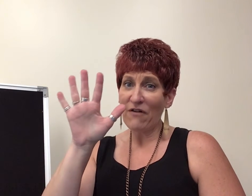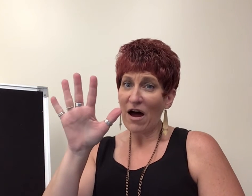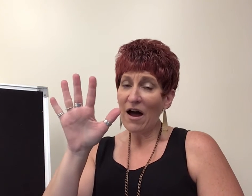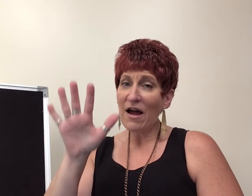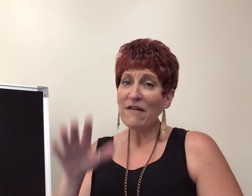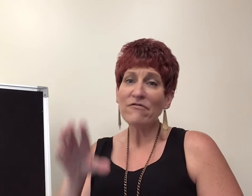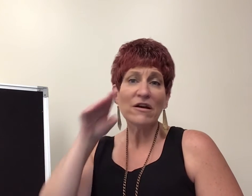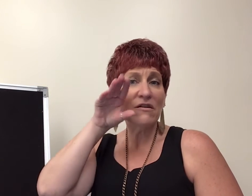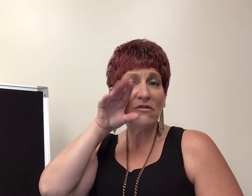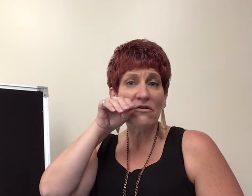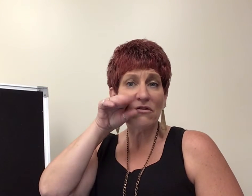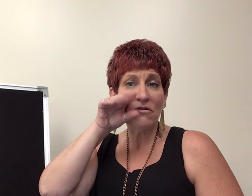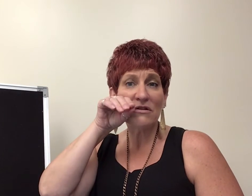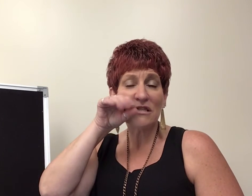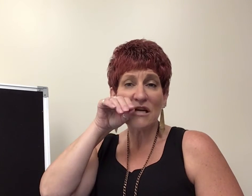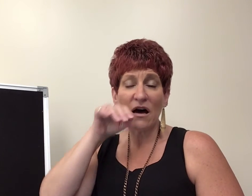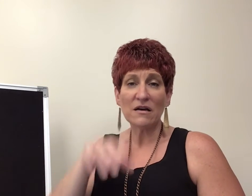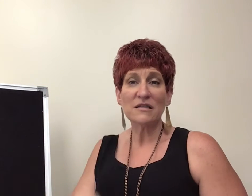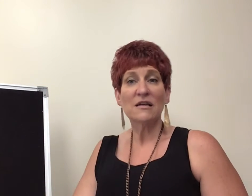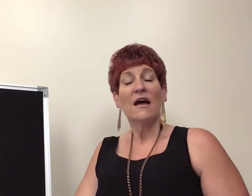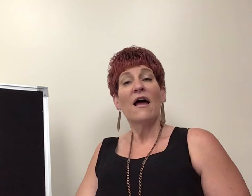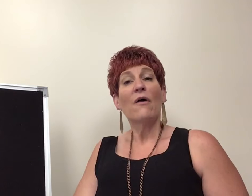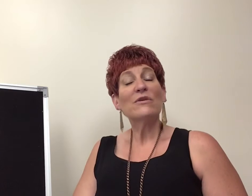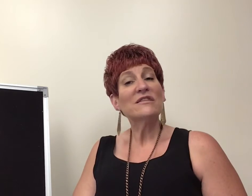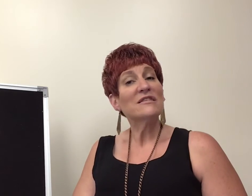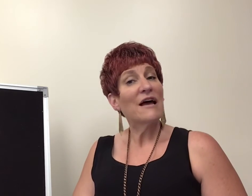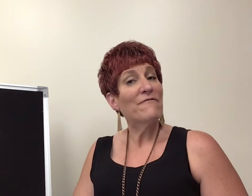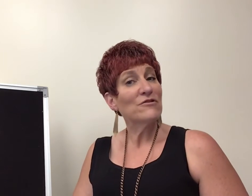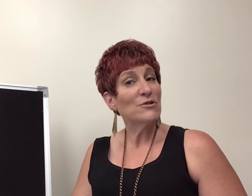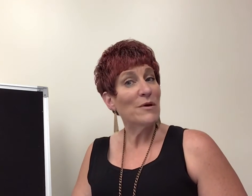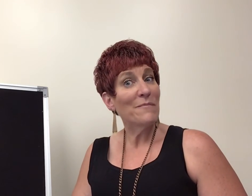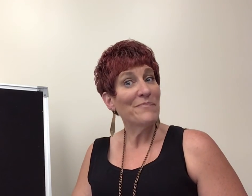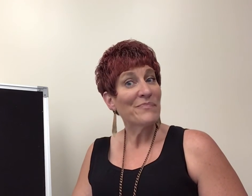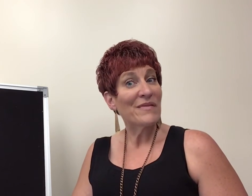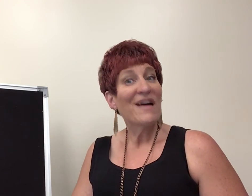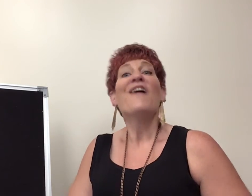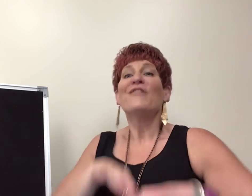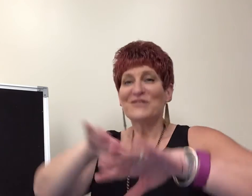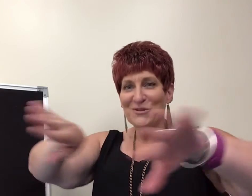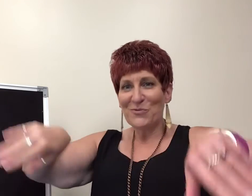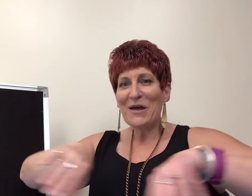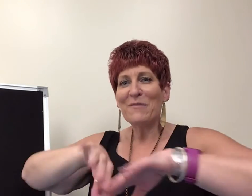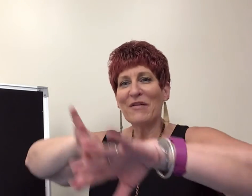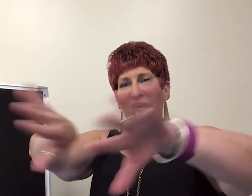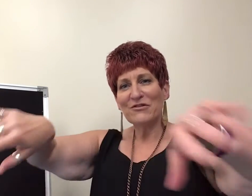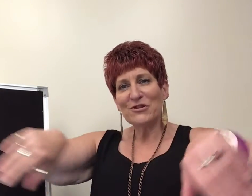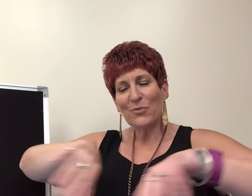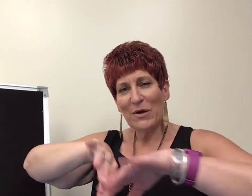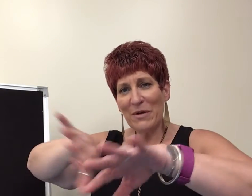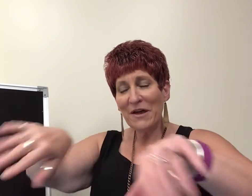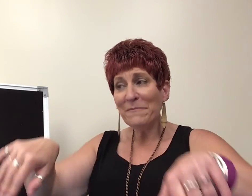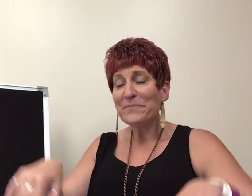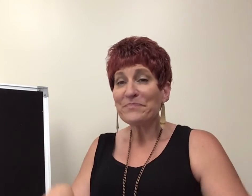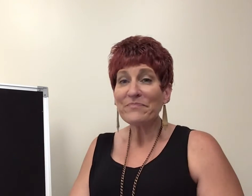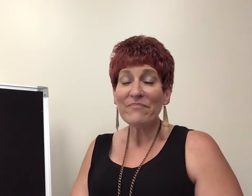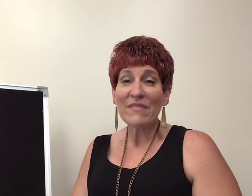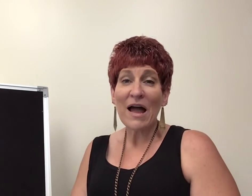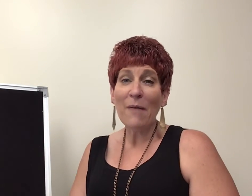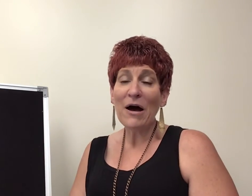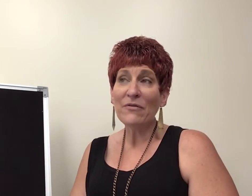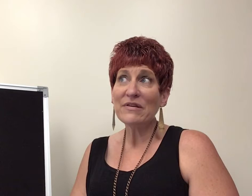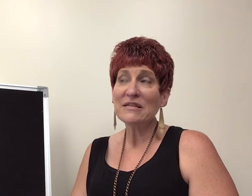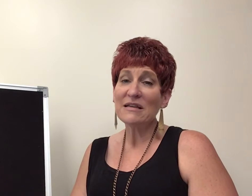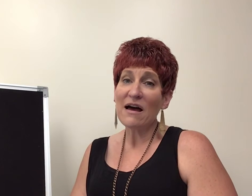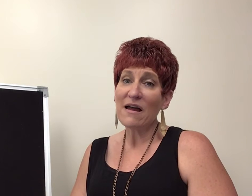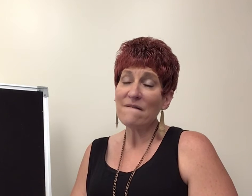0, 1, 2, 3, 4, 5. Five little ducks. And what's the sign for swim? Swim, like you're swimming.